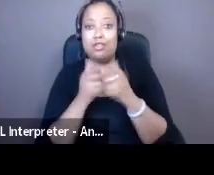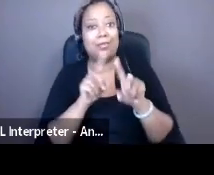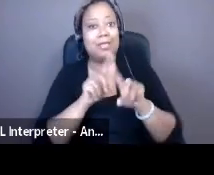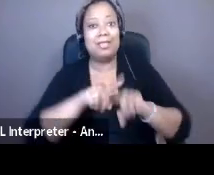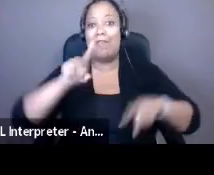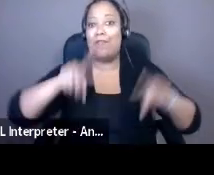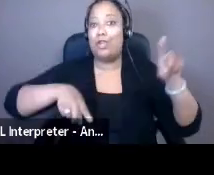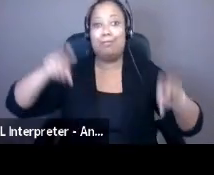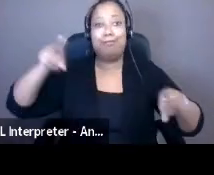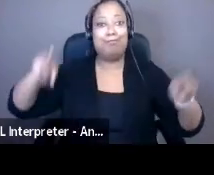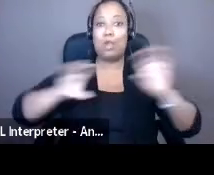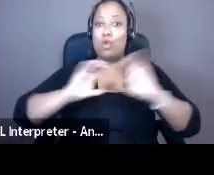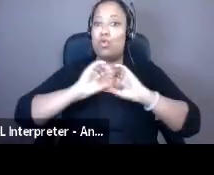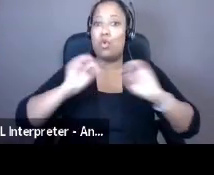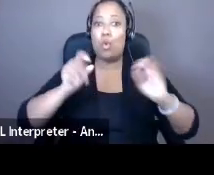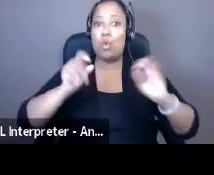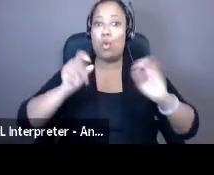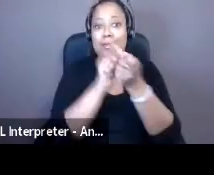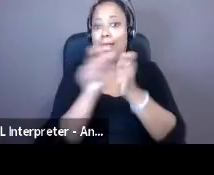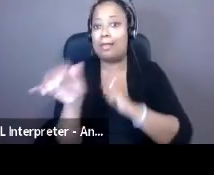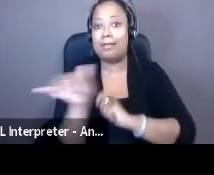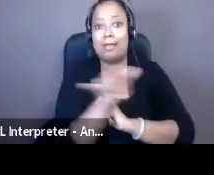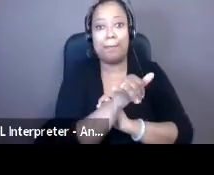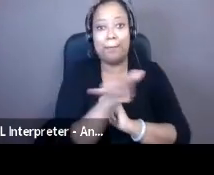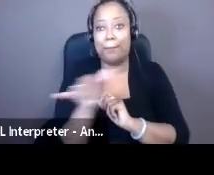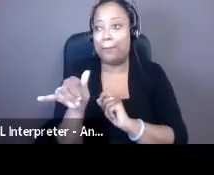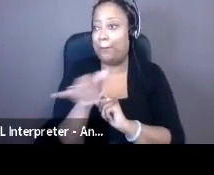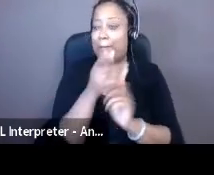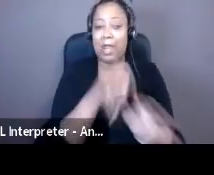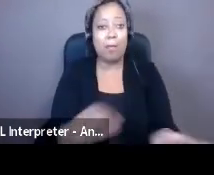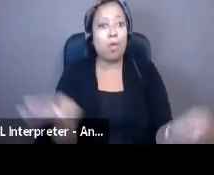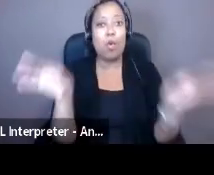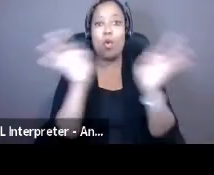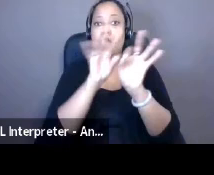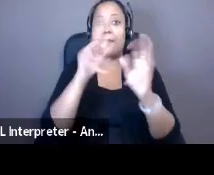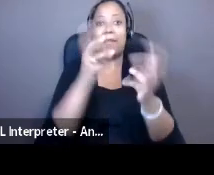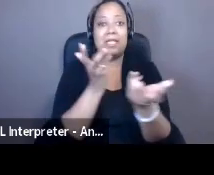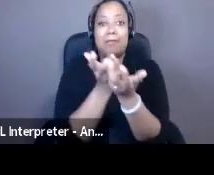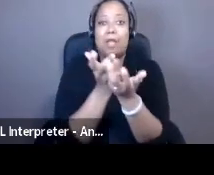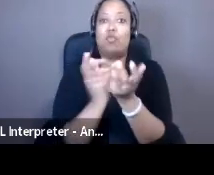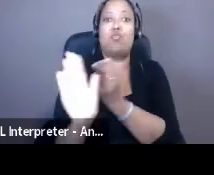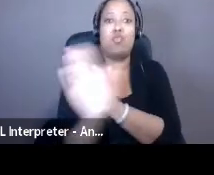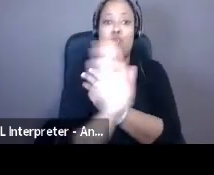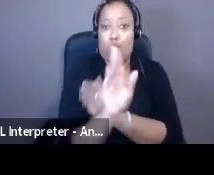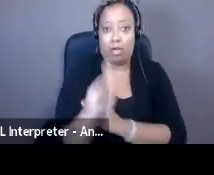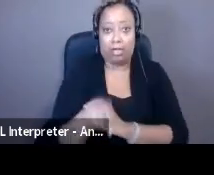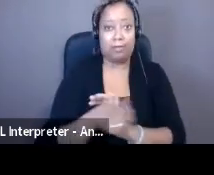has exactly the same conditions. So it's important that it matches your needs.